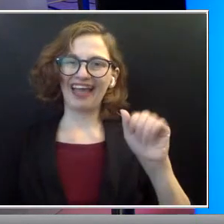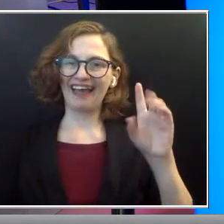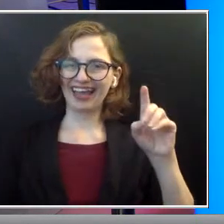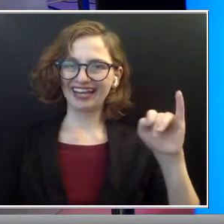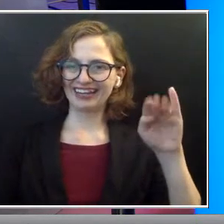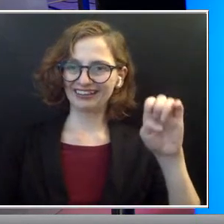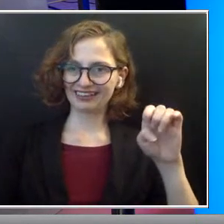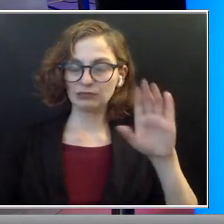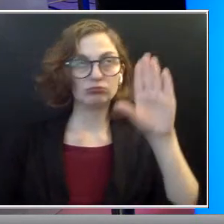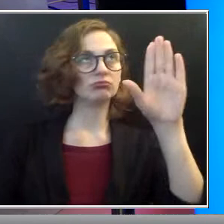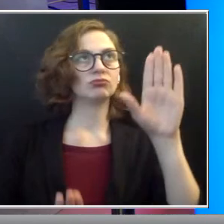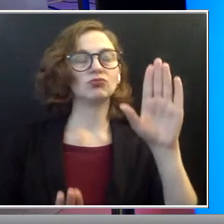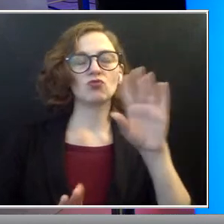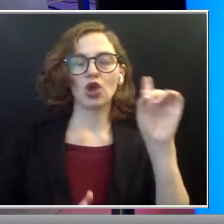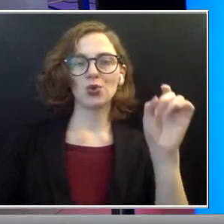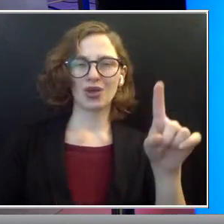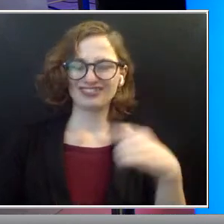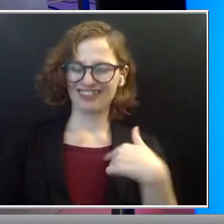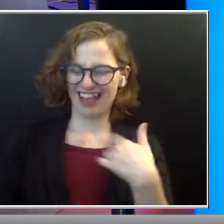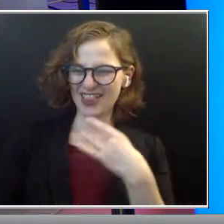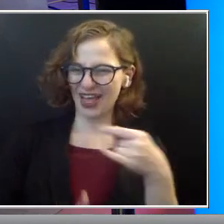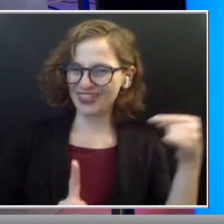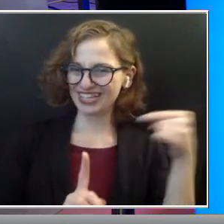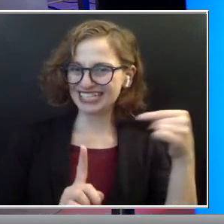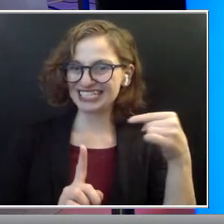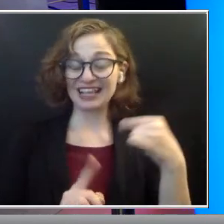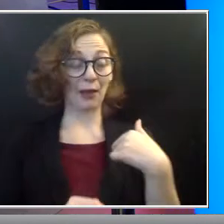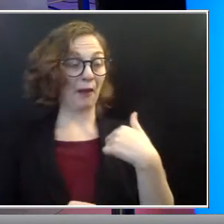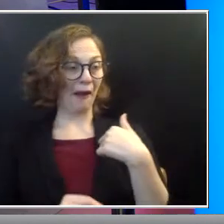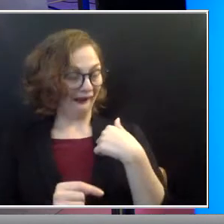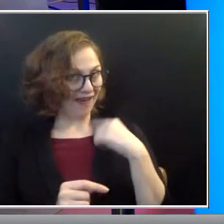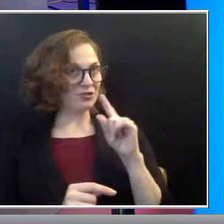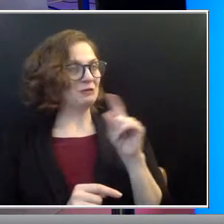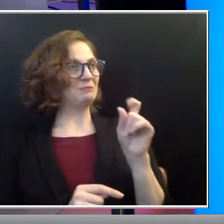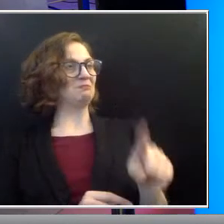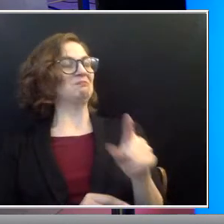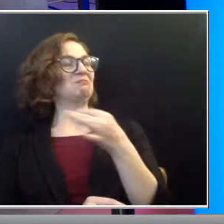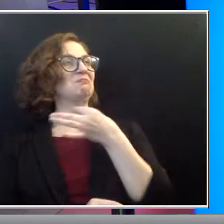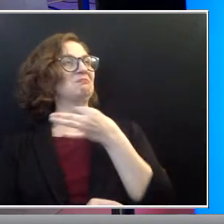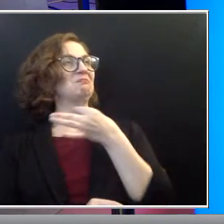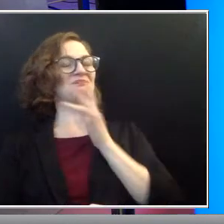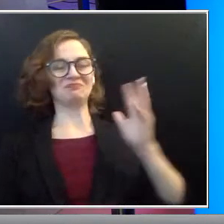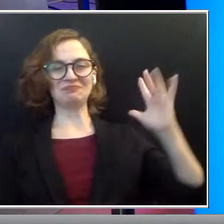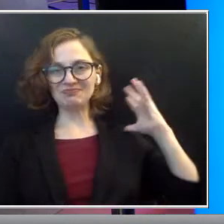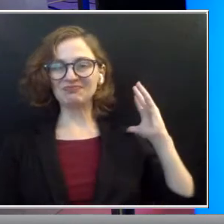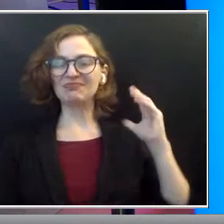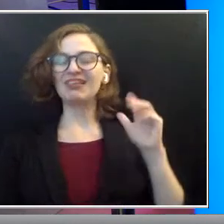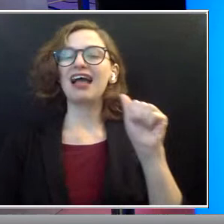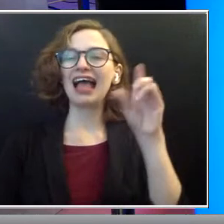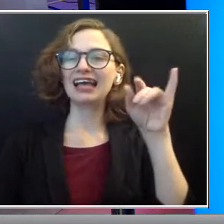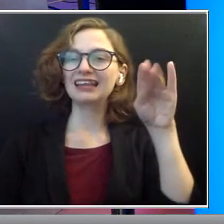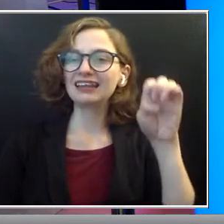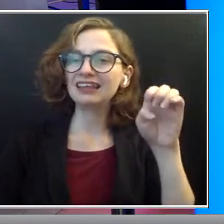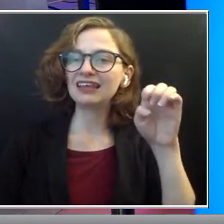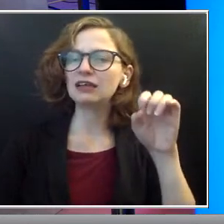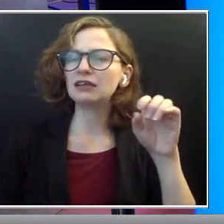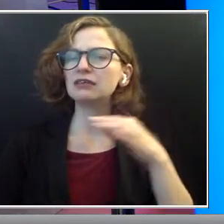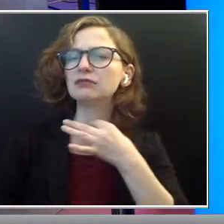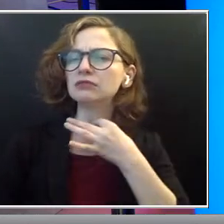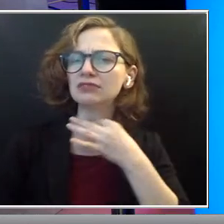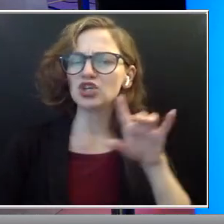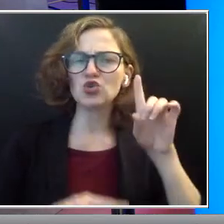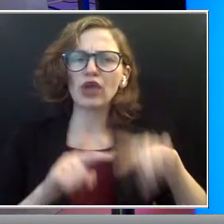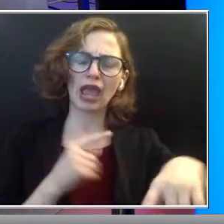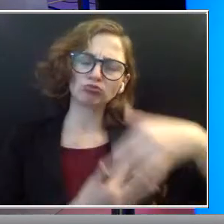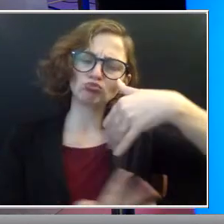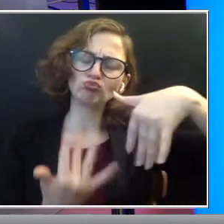about way back when I was considering taking the radioactive iodine pill. Eddie wants to know if it's true you can't be around babies or children if